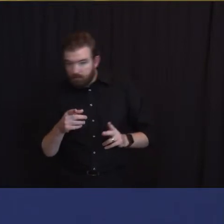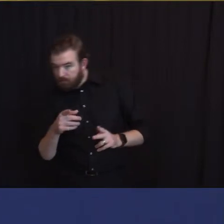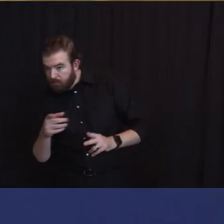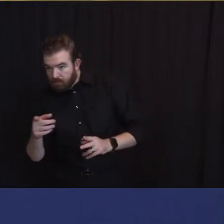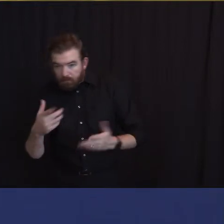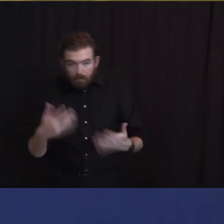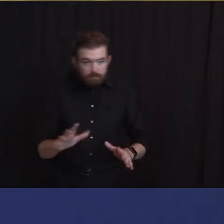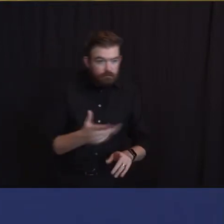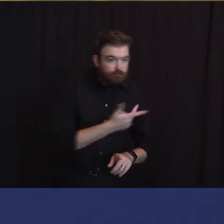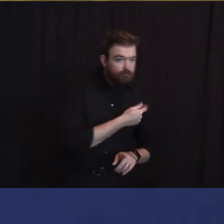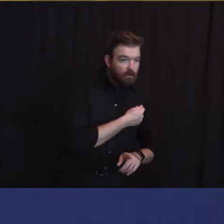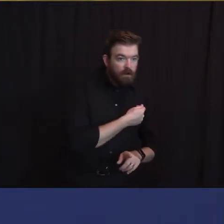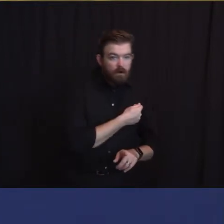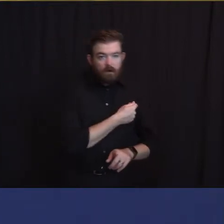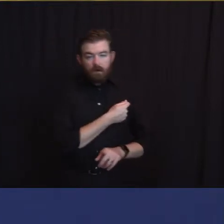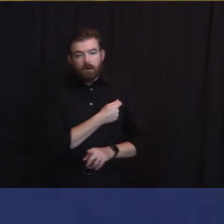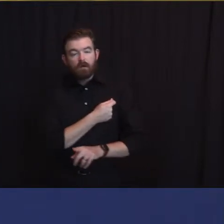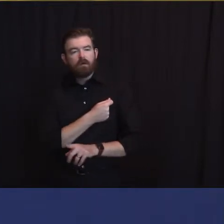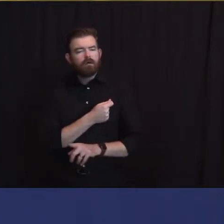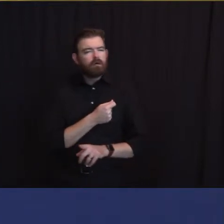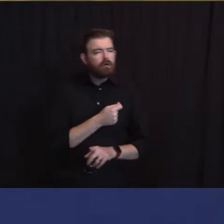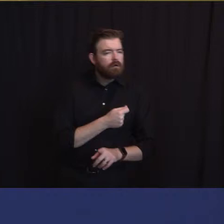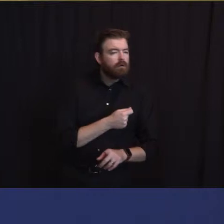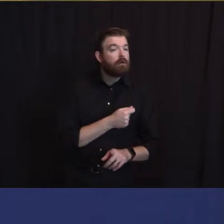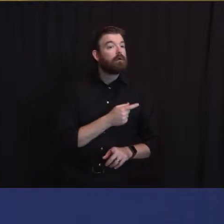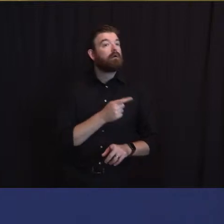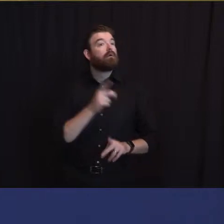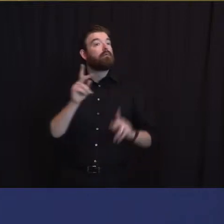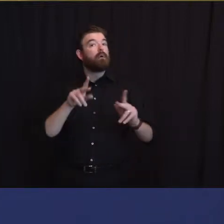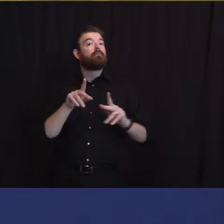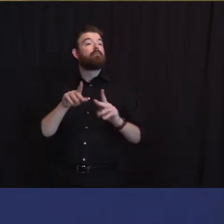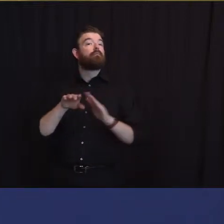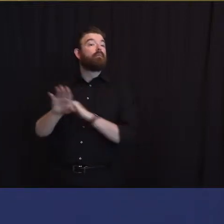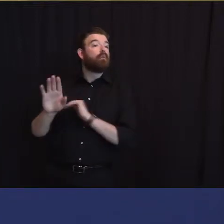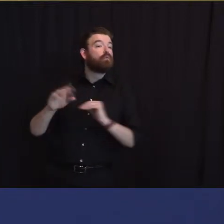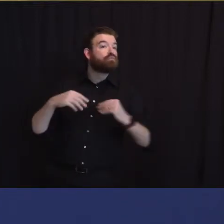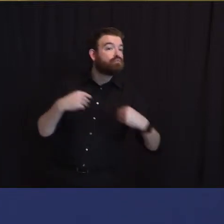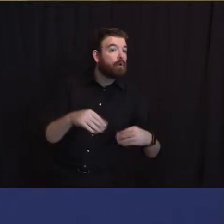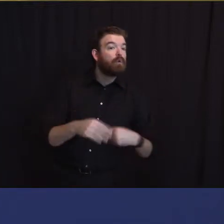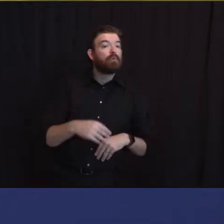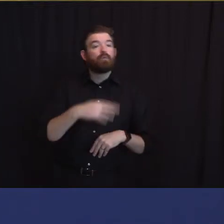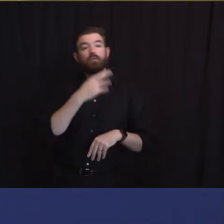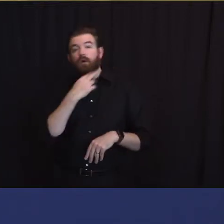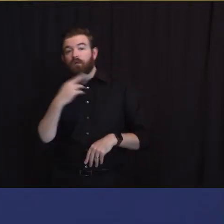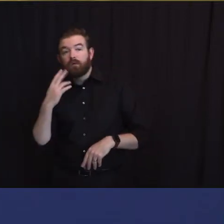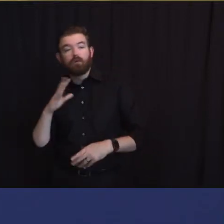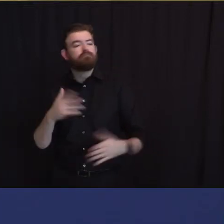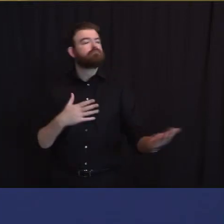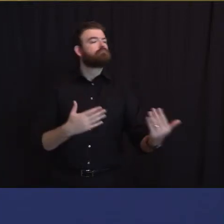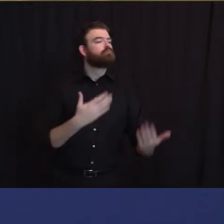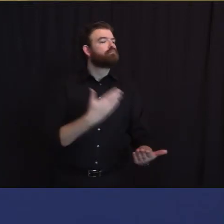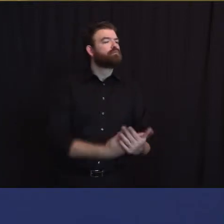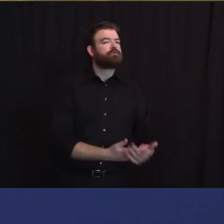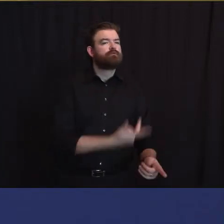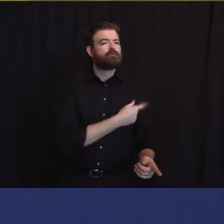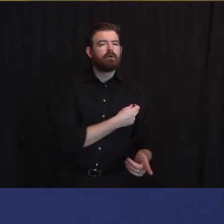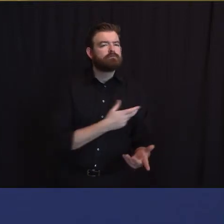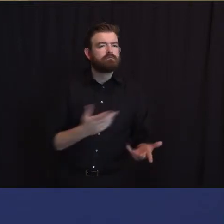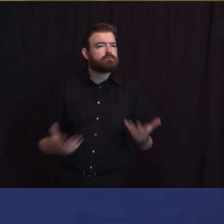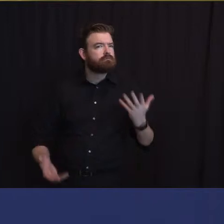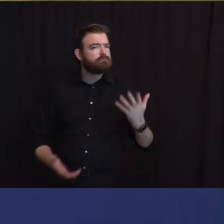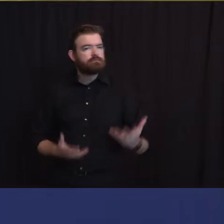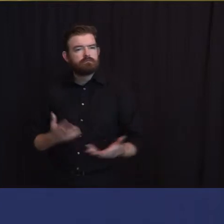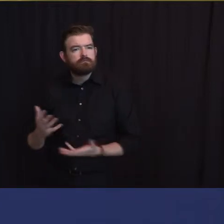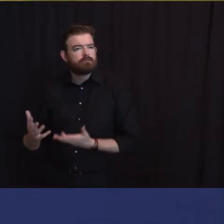employers in stores, restaurant owners or managers, gym managers, guys who run concert venues, etc.?